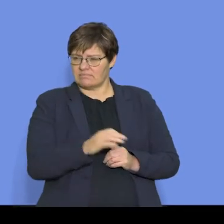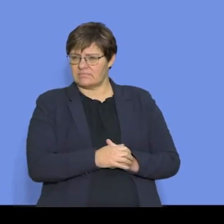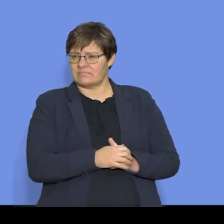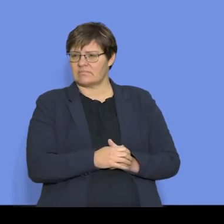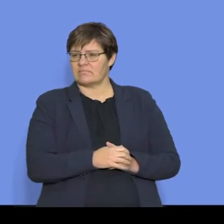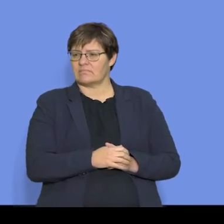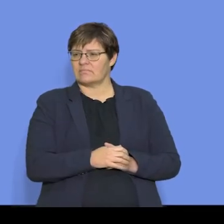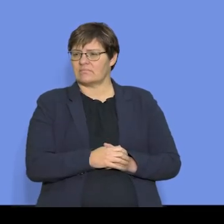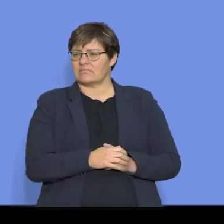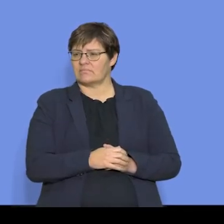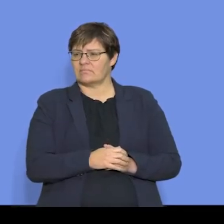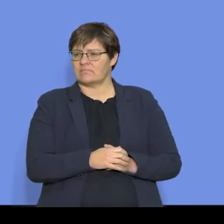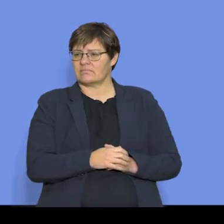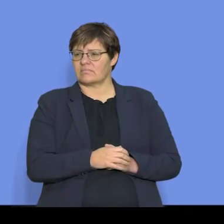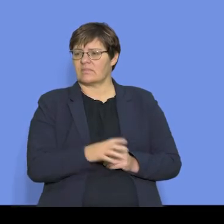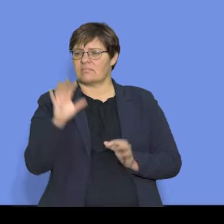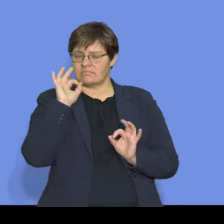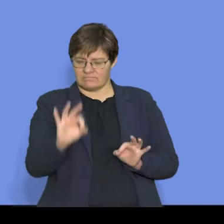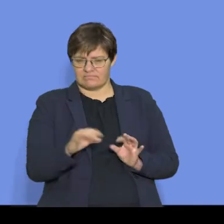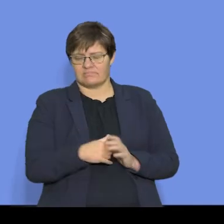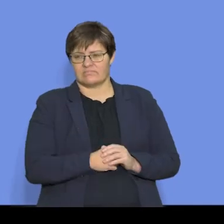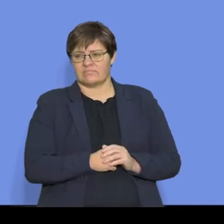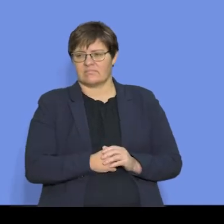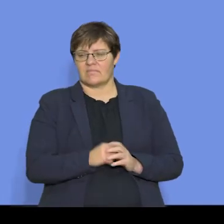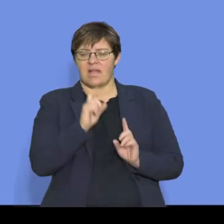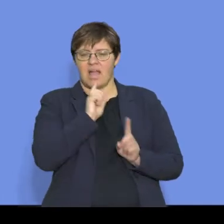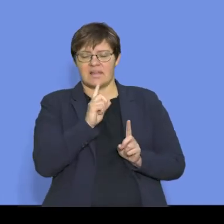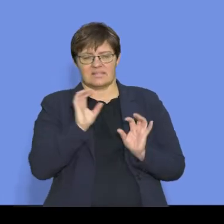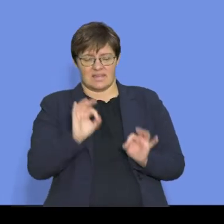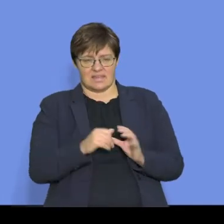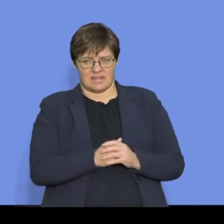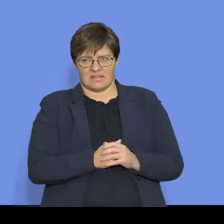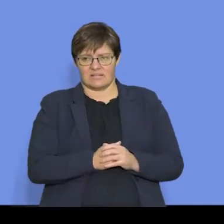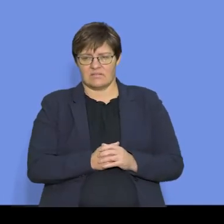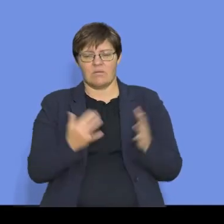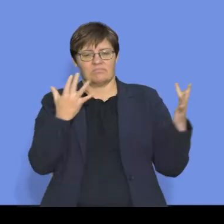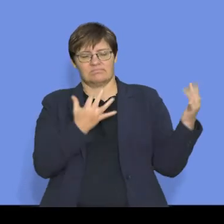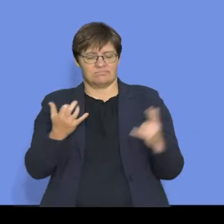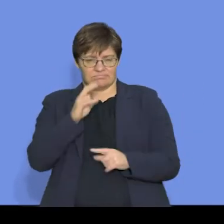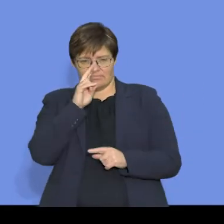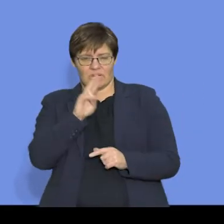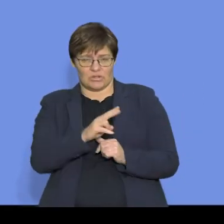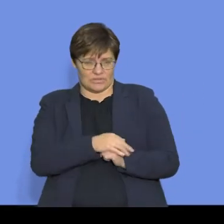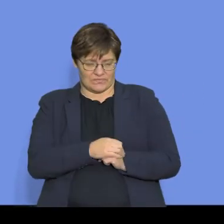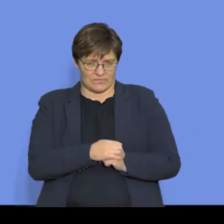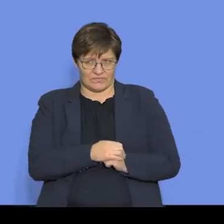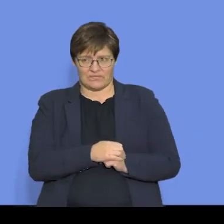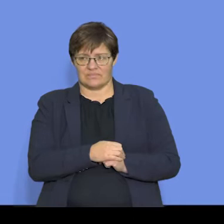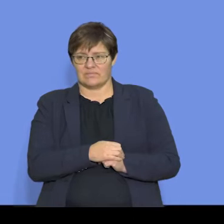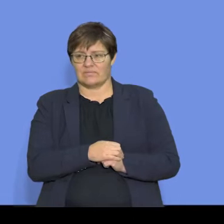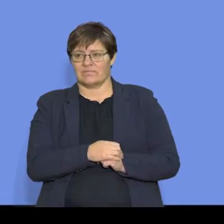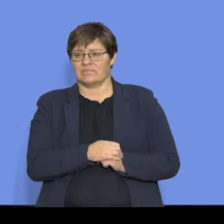Let's have a look. Okay, and those are exactly the correct answers that we worked out by